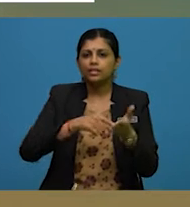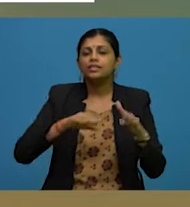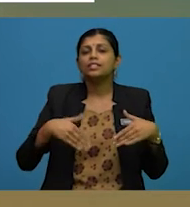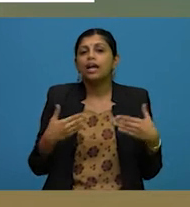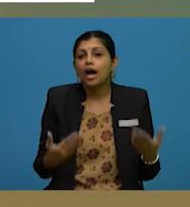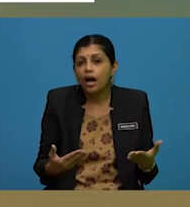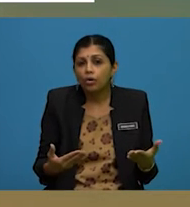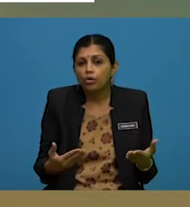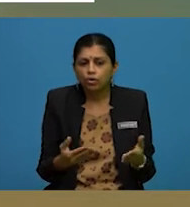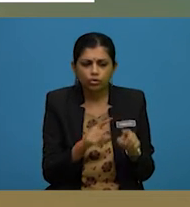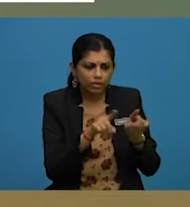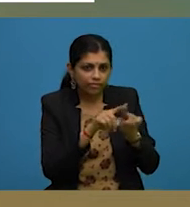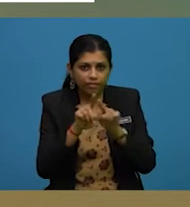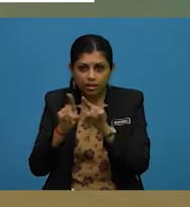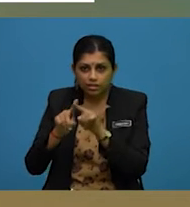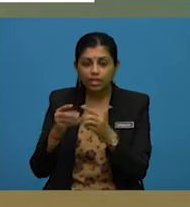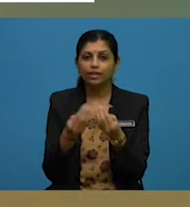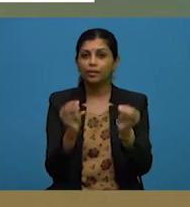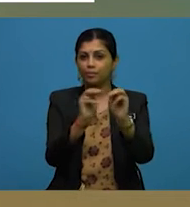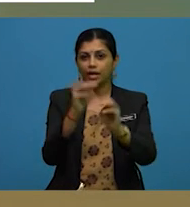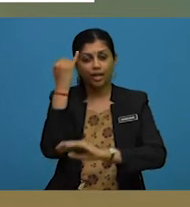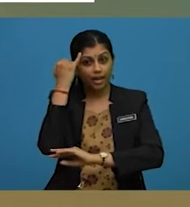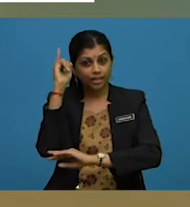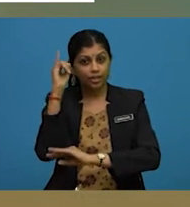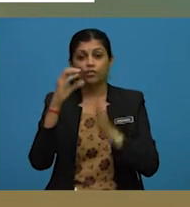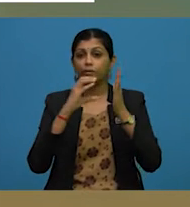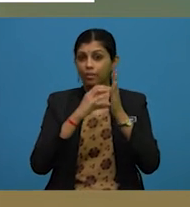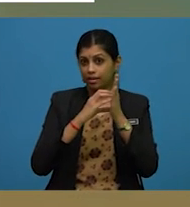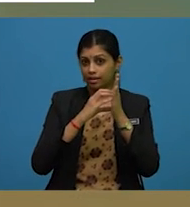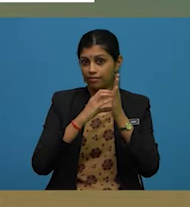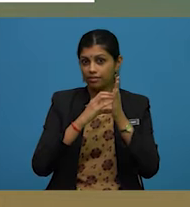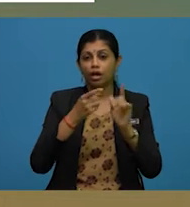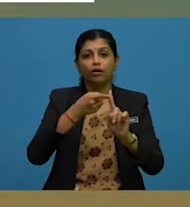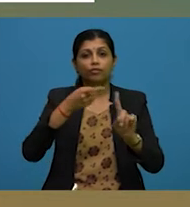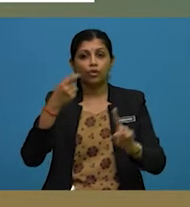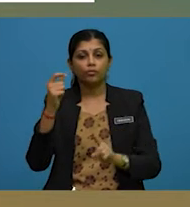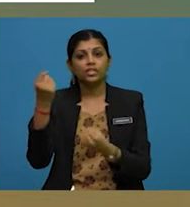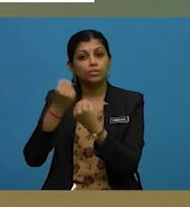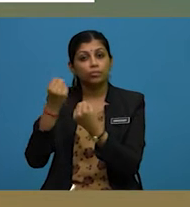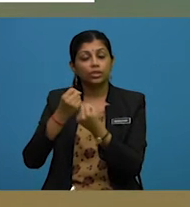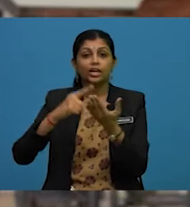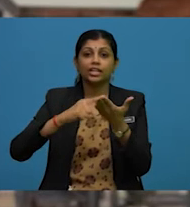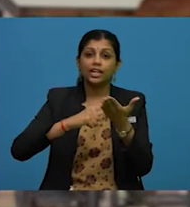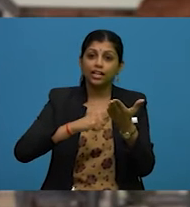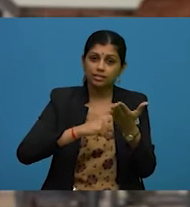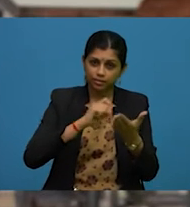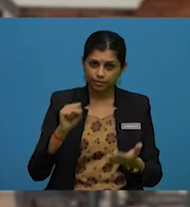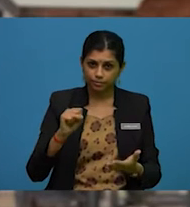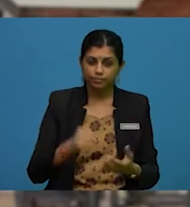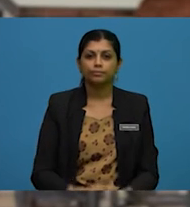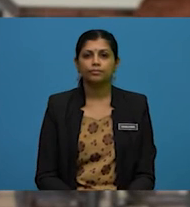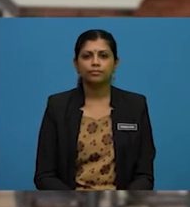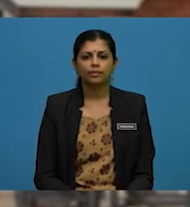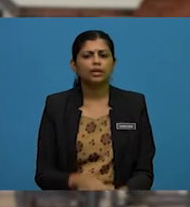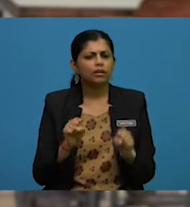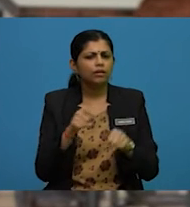This is how you distinguish the main idea of a paragraph from the supporting details. Can you